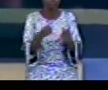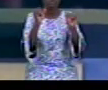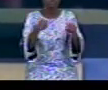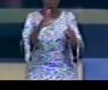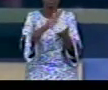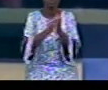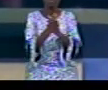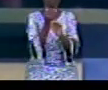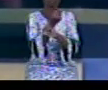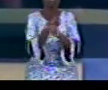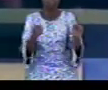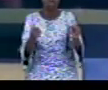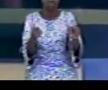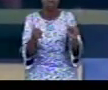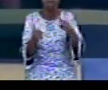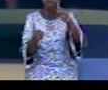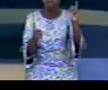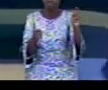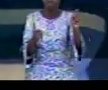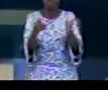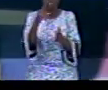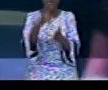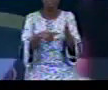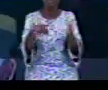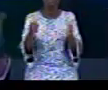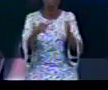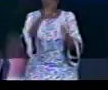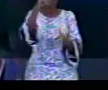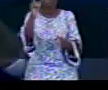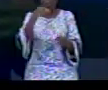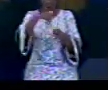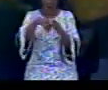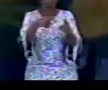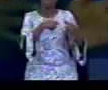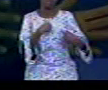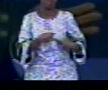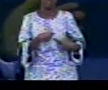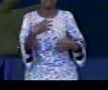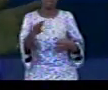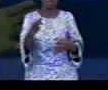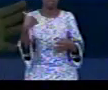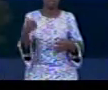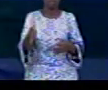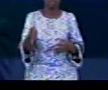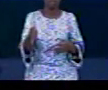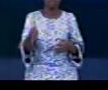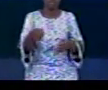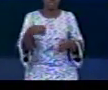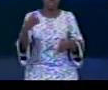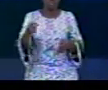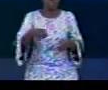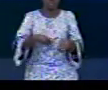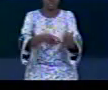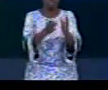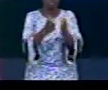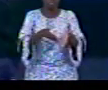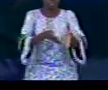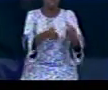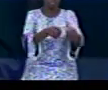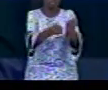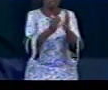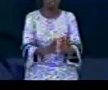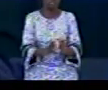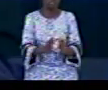saved?" What a question in the heart of the disciples, of the people